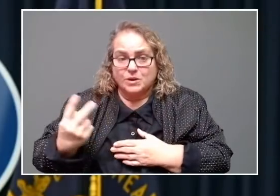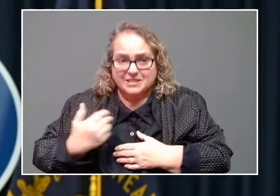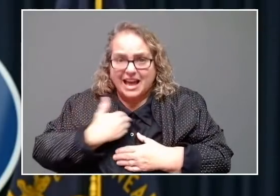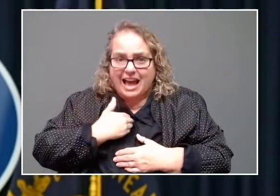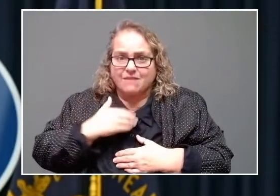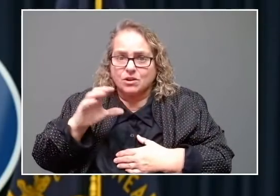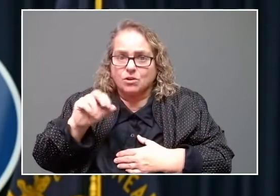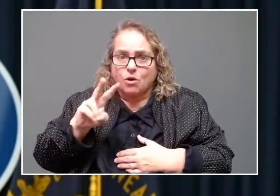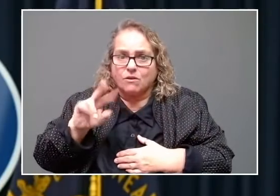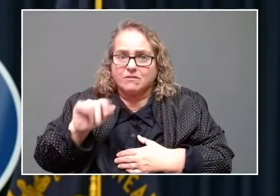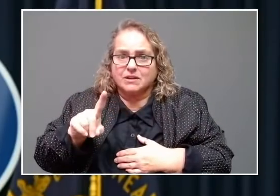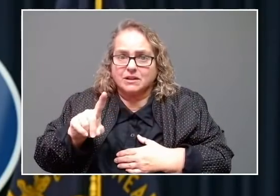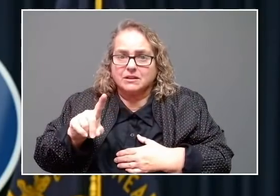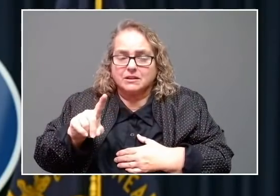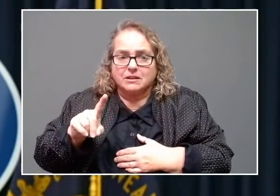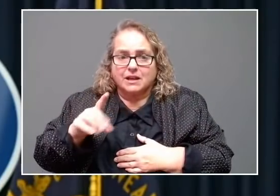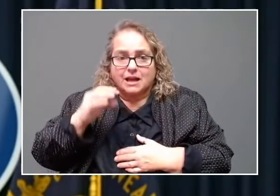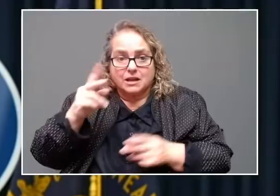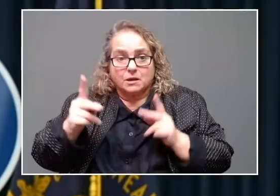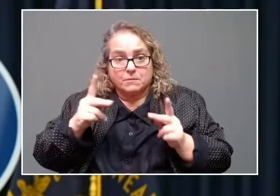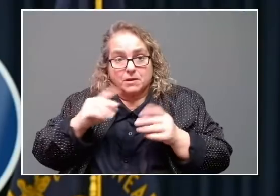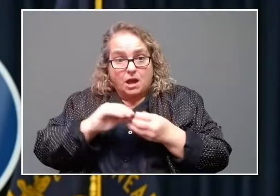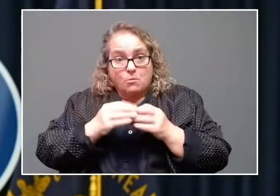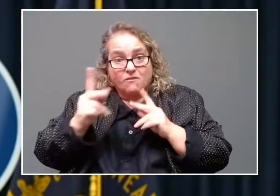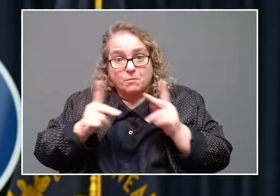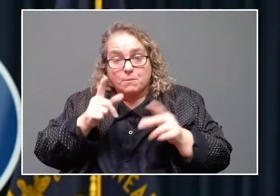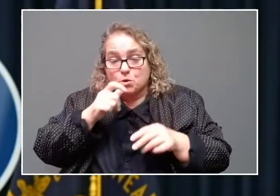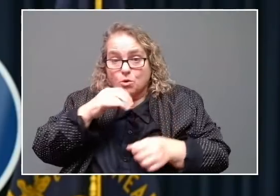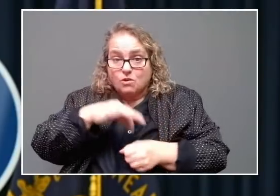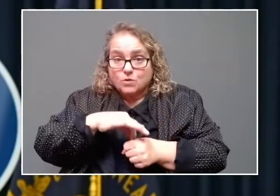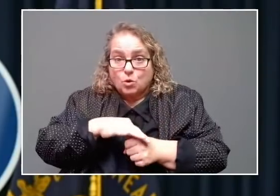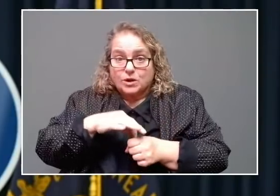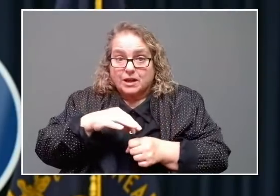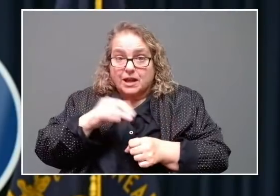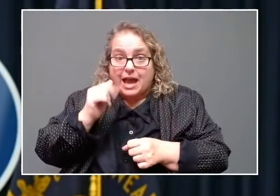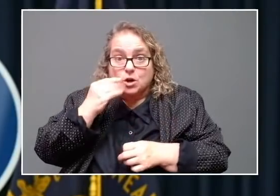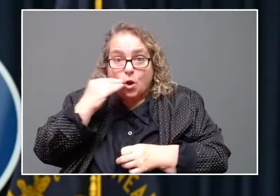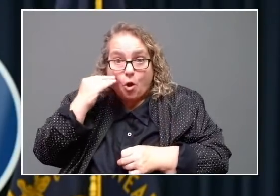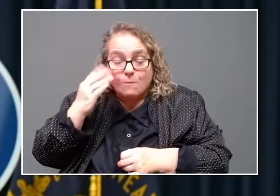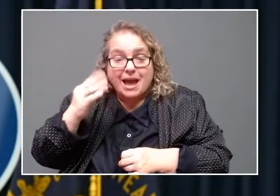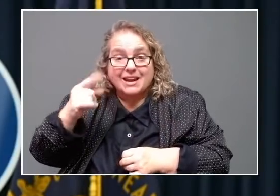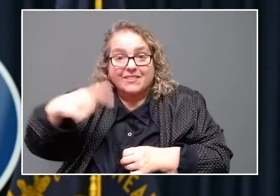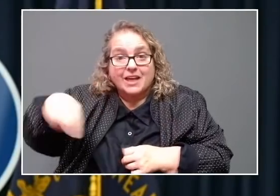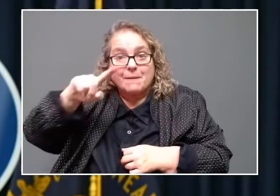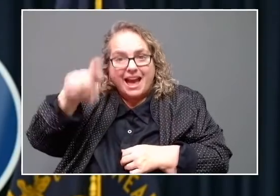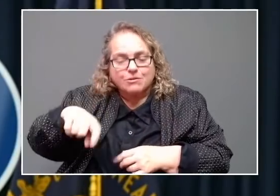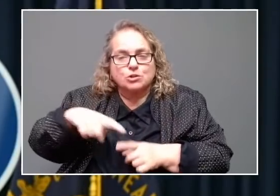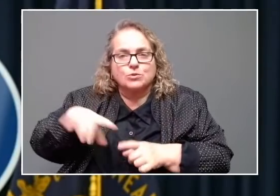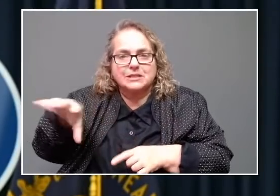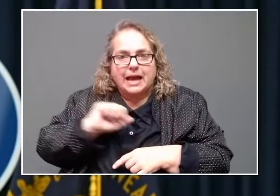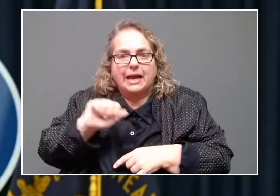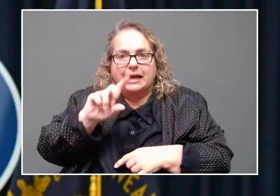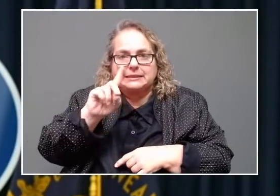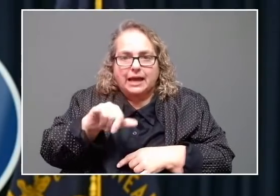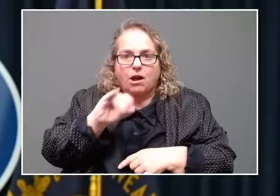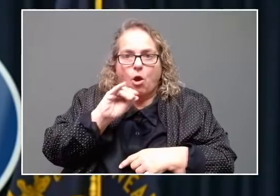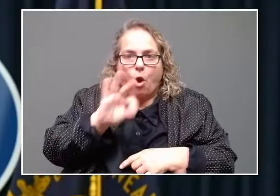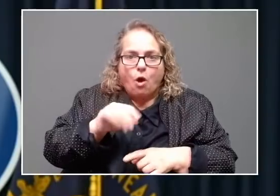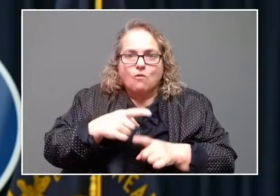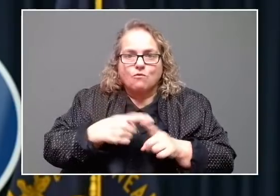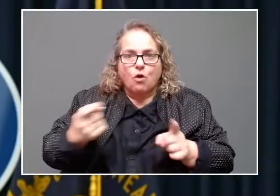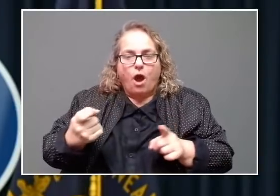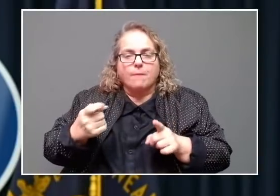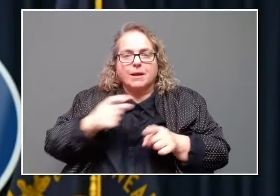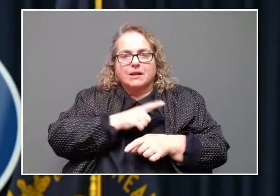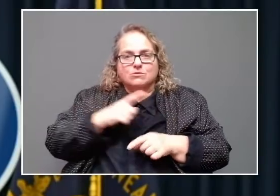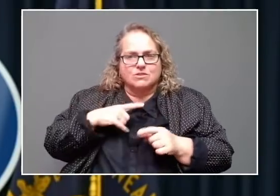of folks that are voting remotely, based on them having to take a day off from the General Assembly because so many